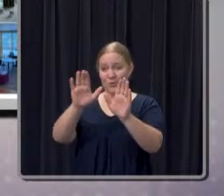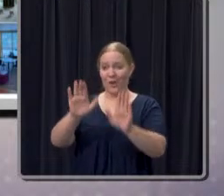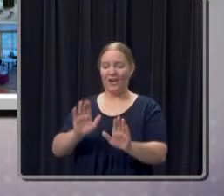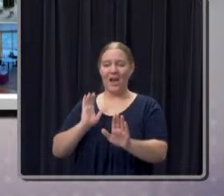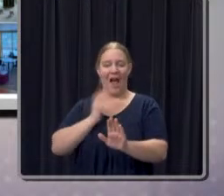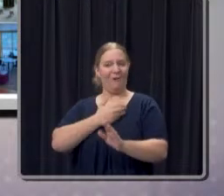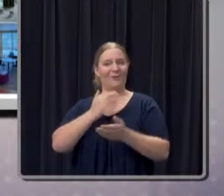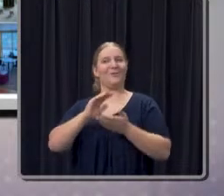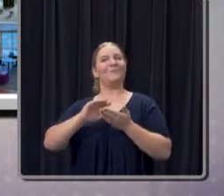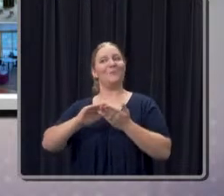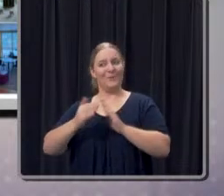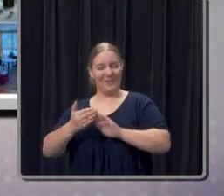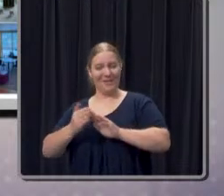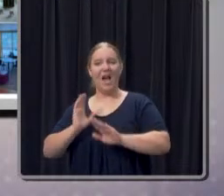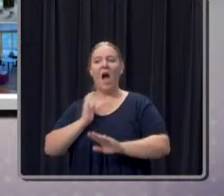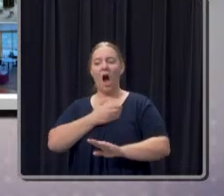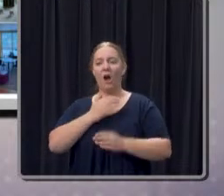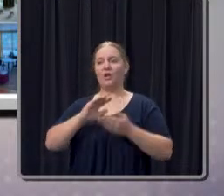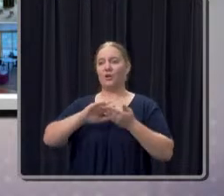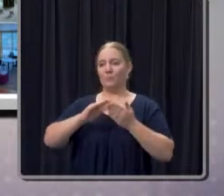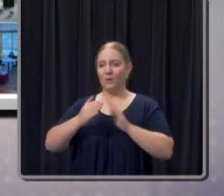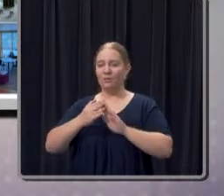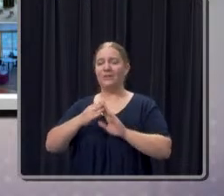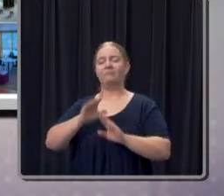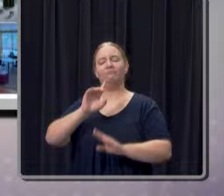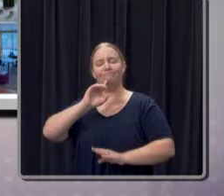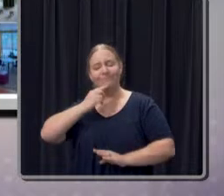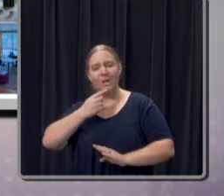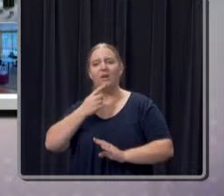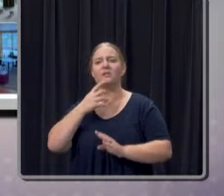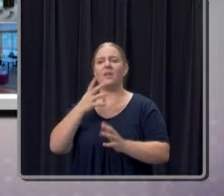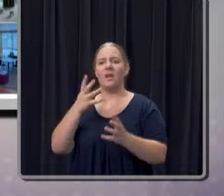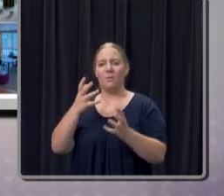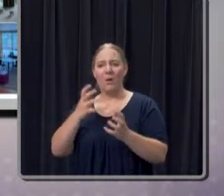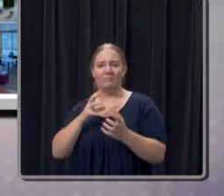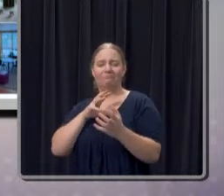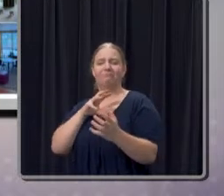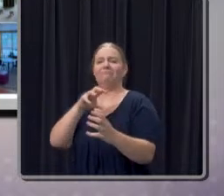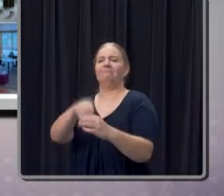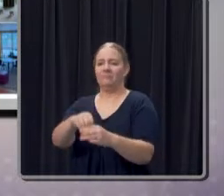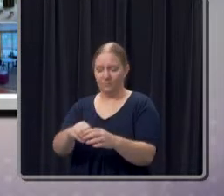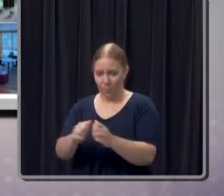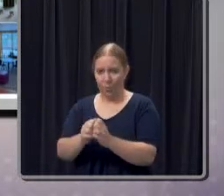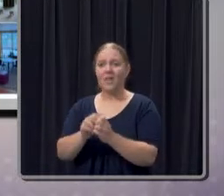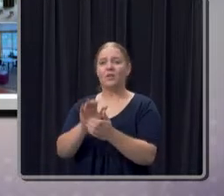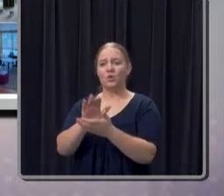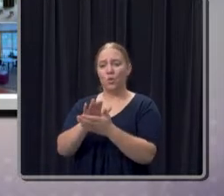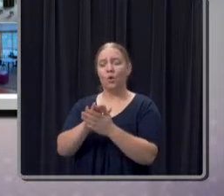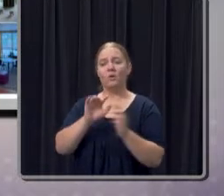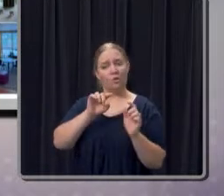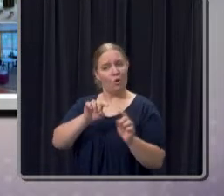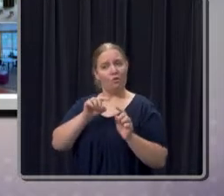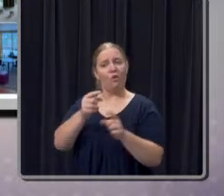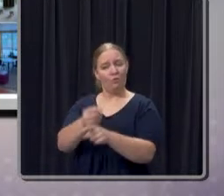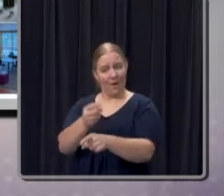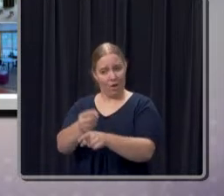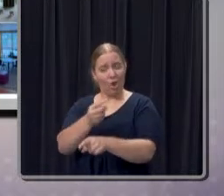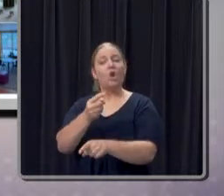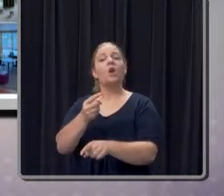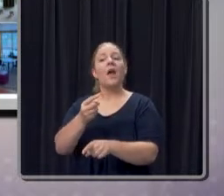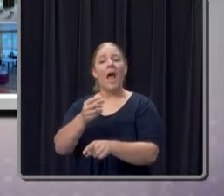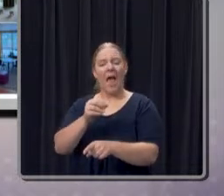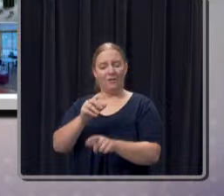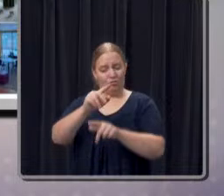our community. Our community is deeply invested in our school. They're in our school on a regular basis.